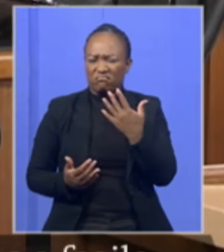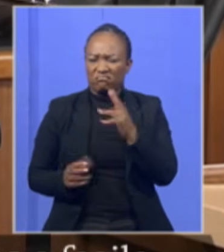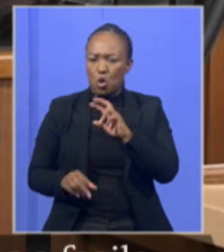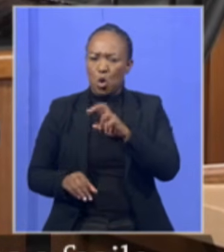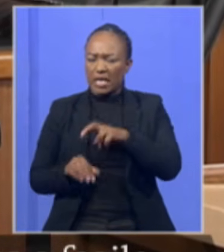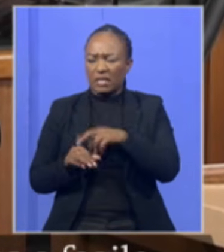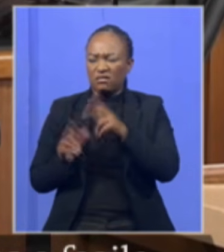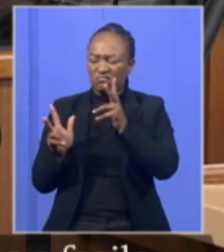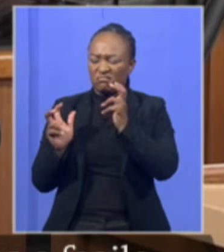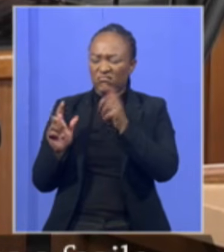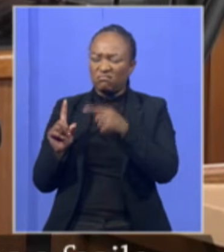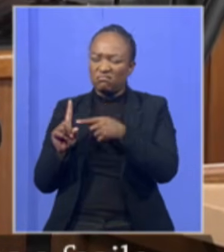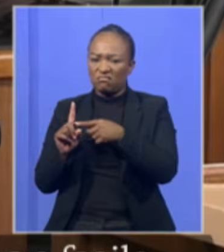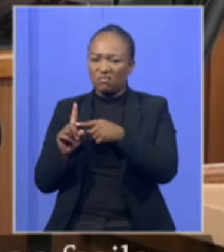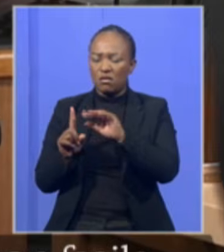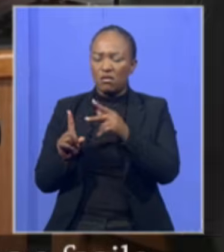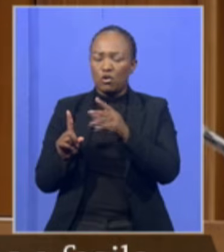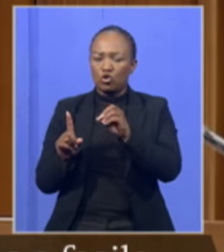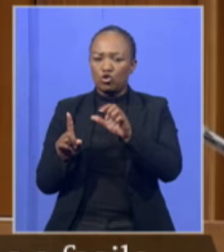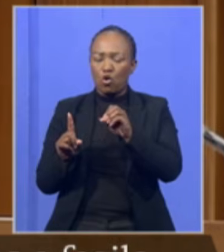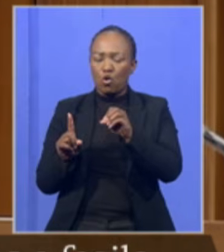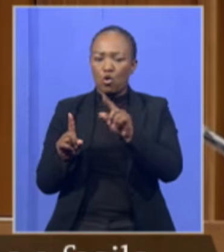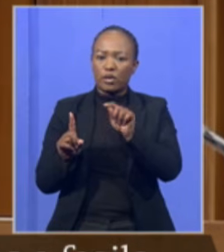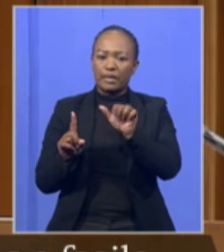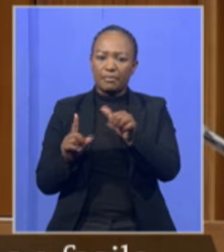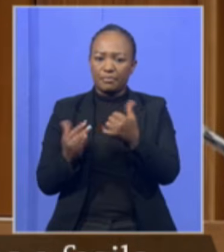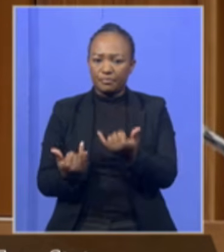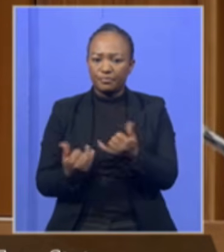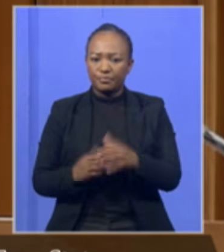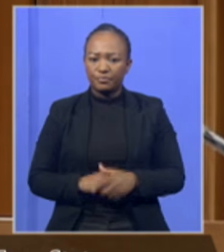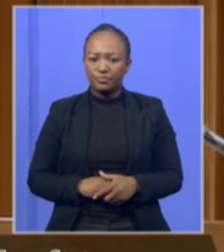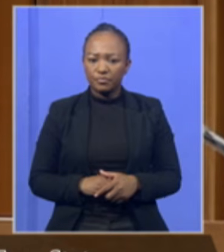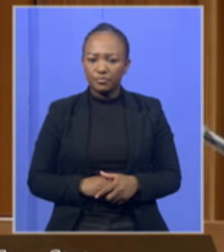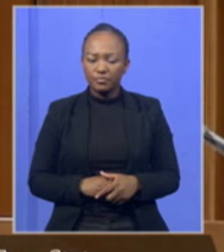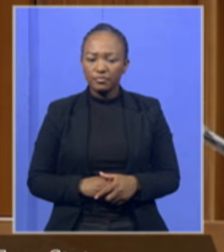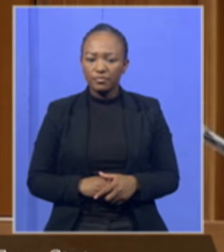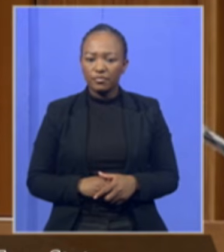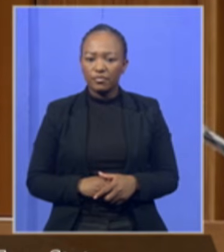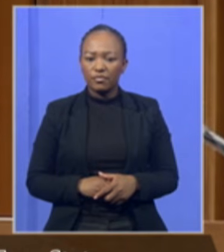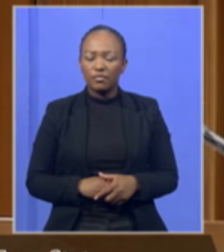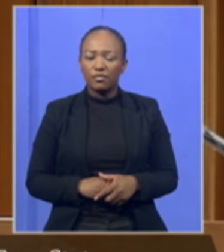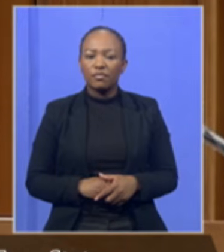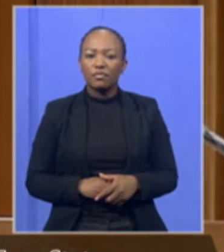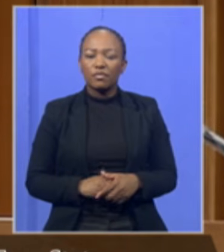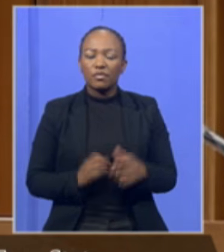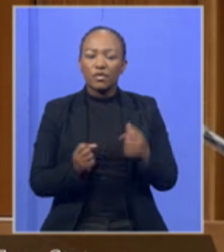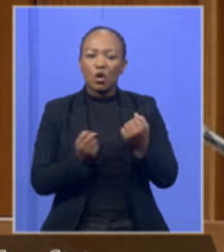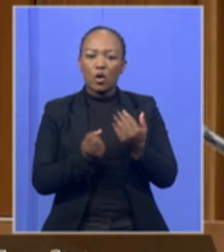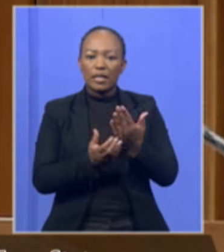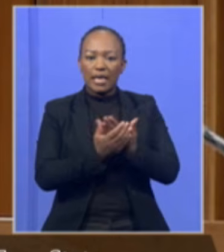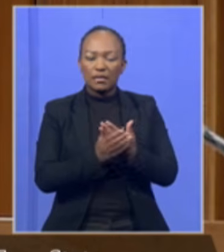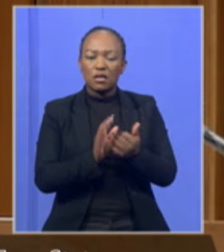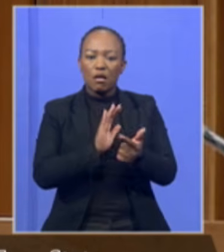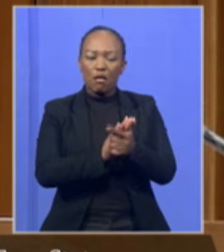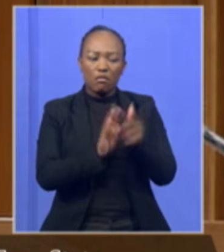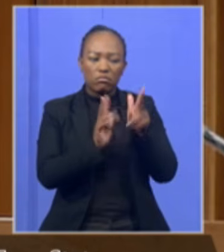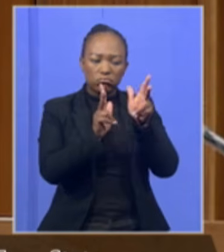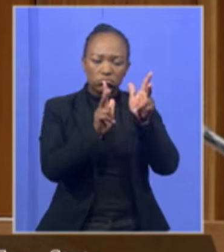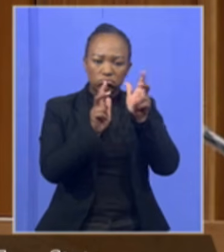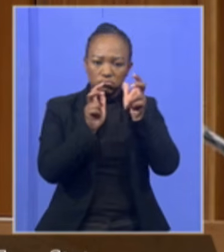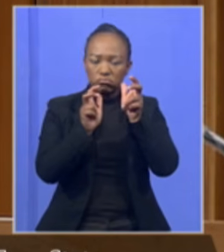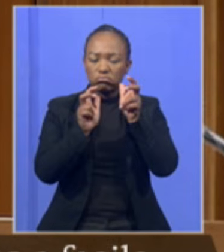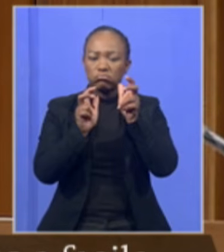mamela kopo ena ya Tšholota ha jwale. Having regard to the case law referred to earlier, the